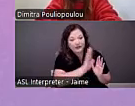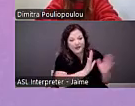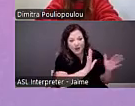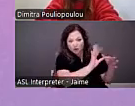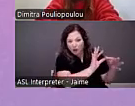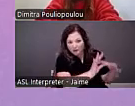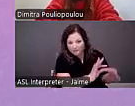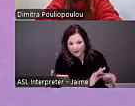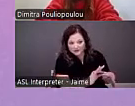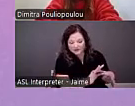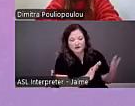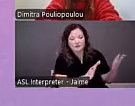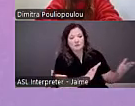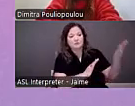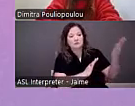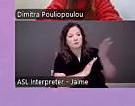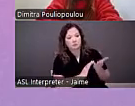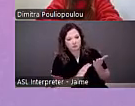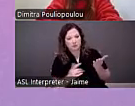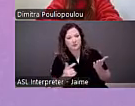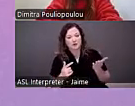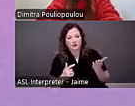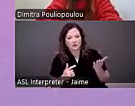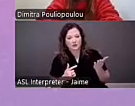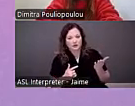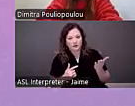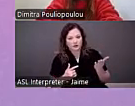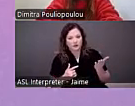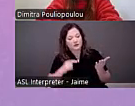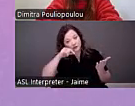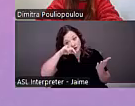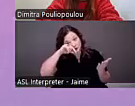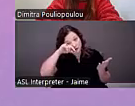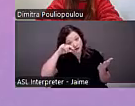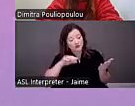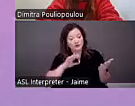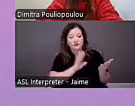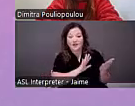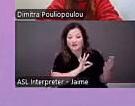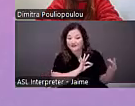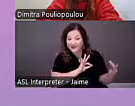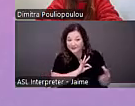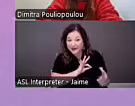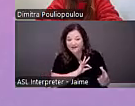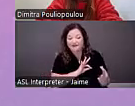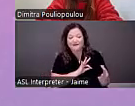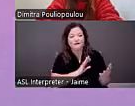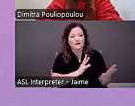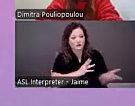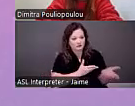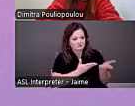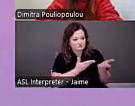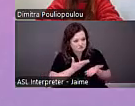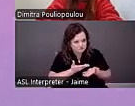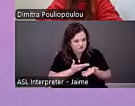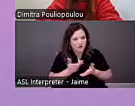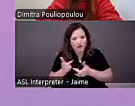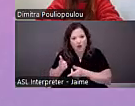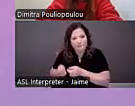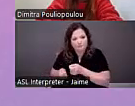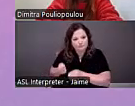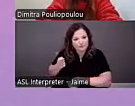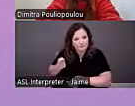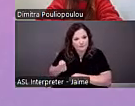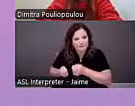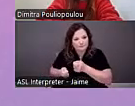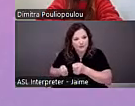would of the program, and then based on their comments and their feedback, we were making adjustments to